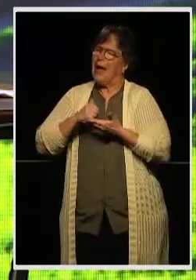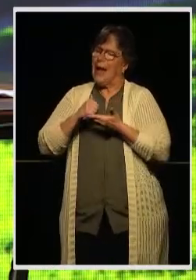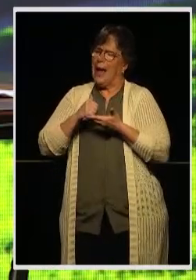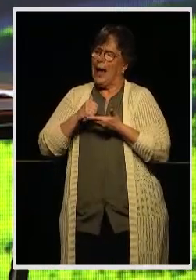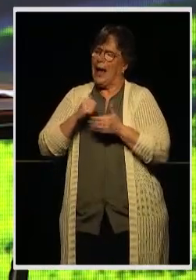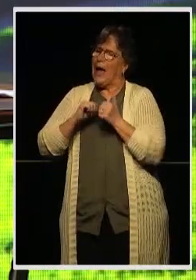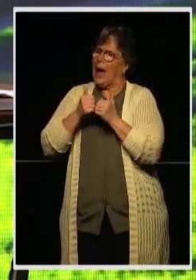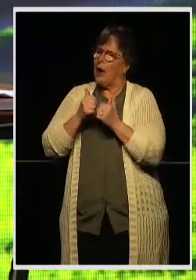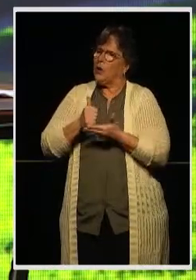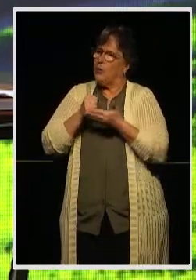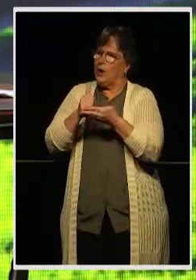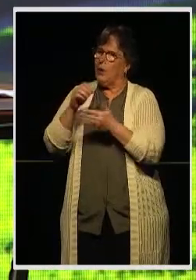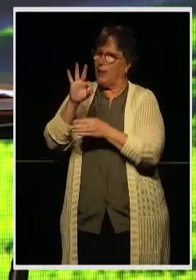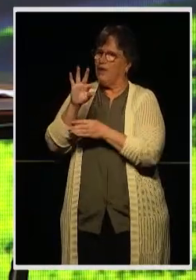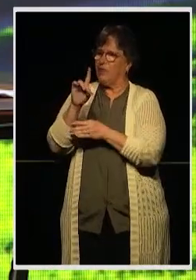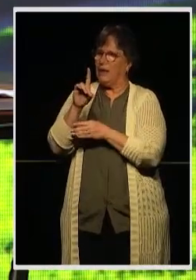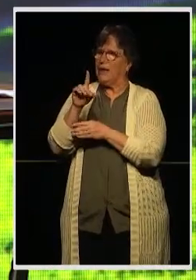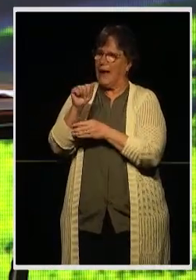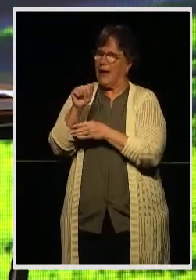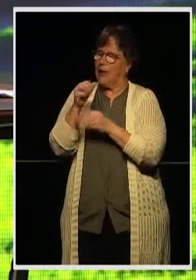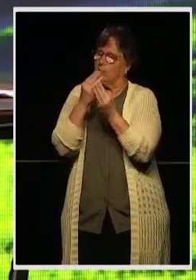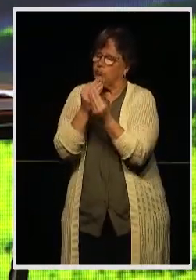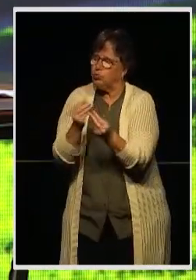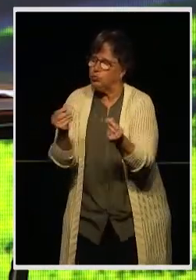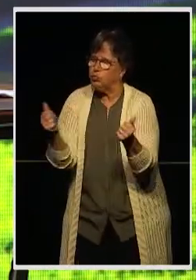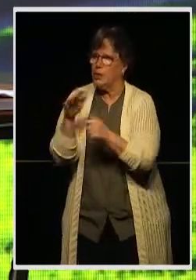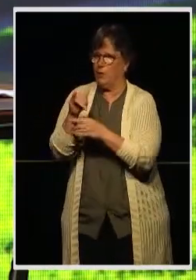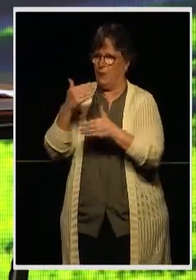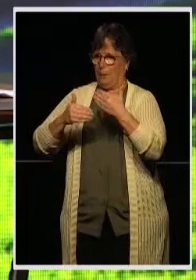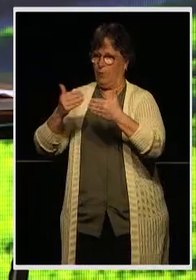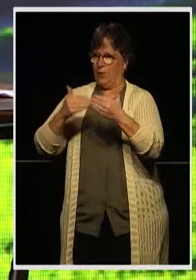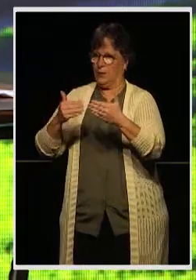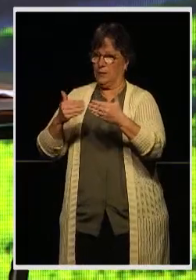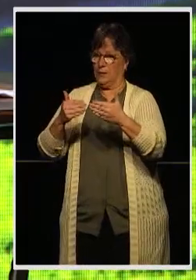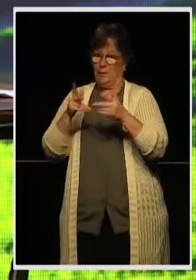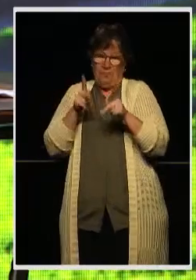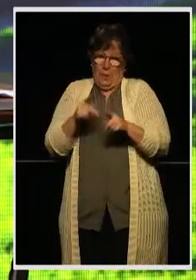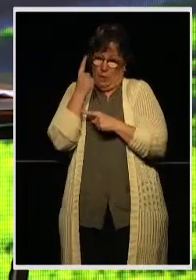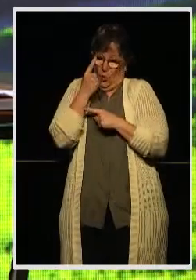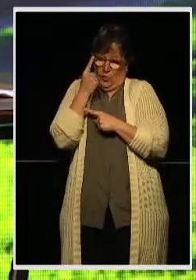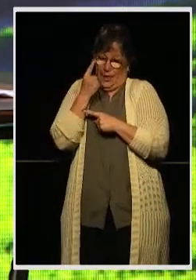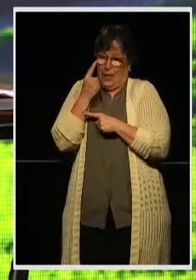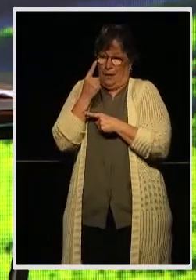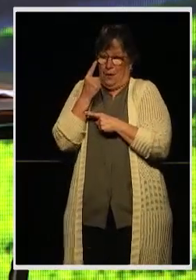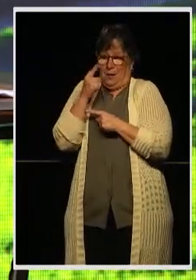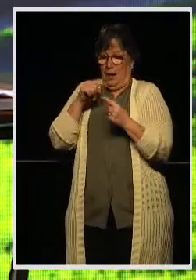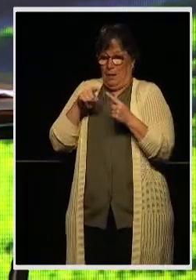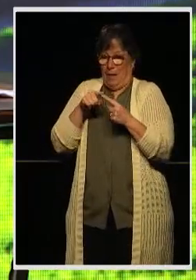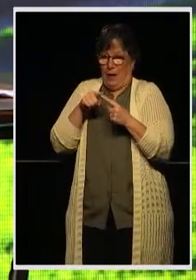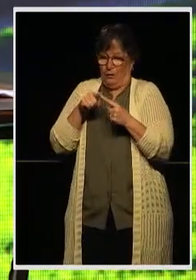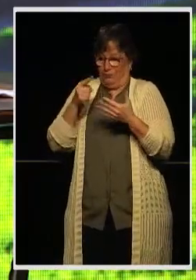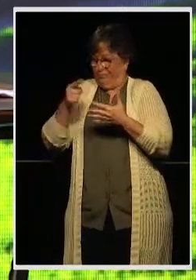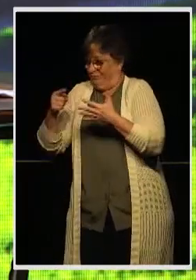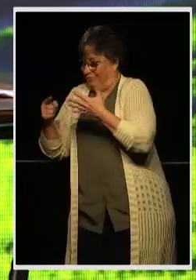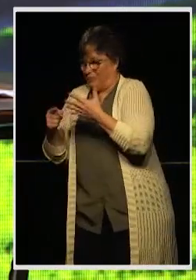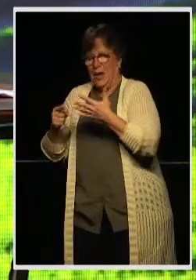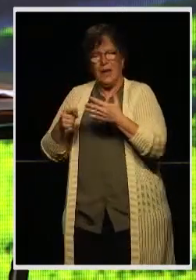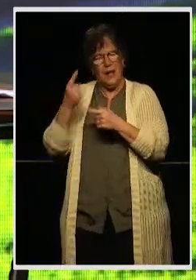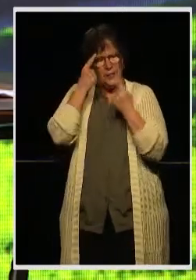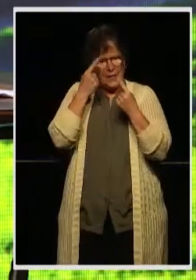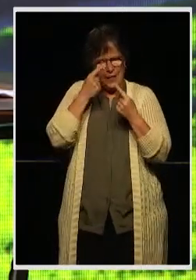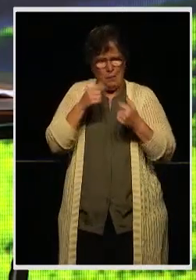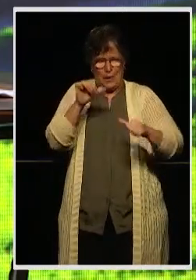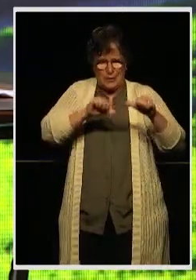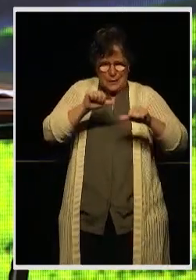process? So these are the kind of things that we've been working on, which some people don't think about. They only think about the science and the technology, and they don't think about the path